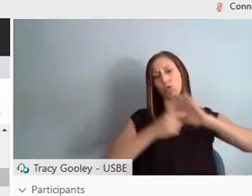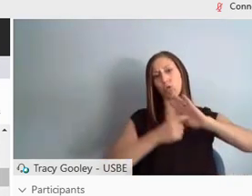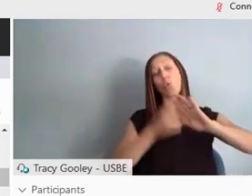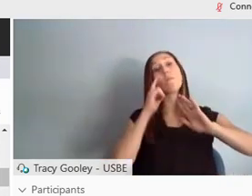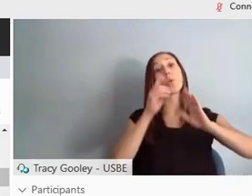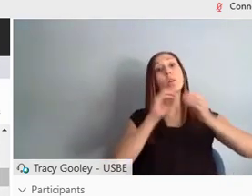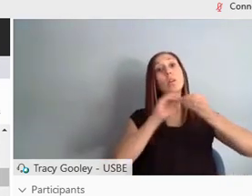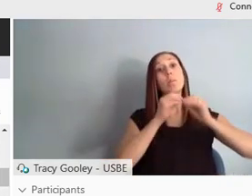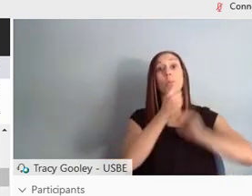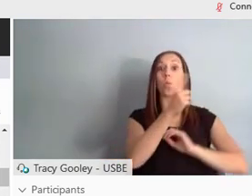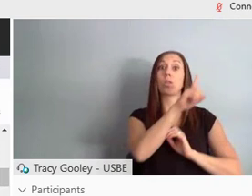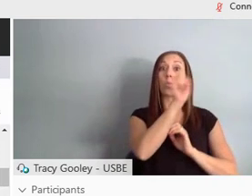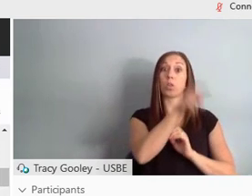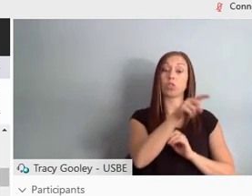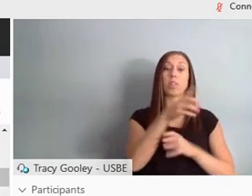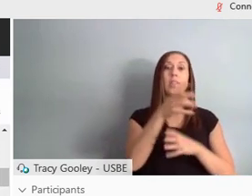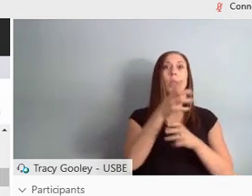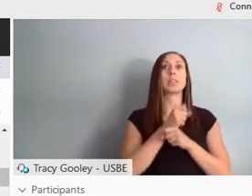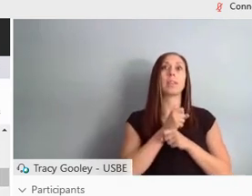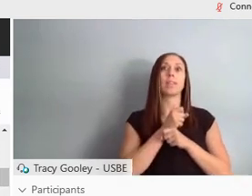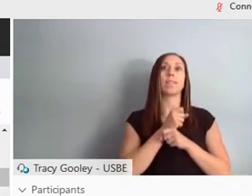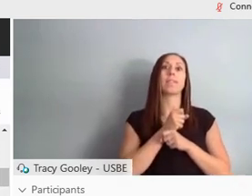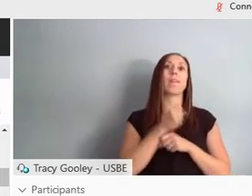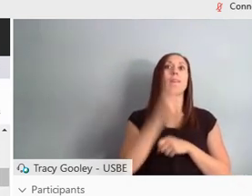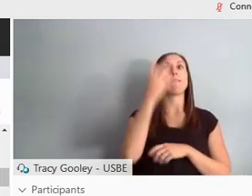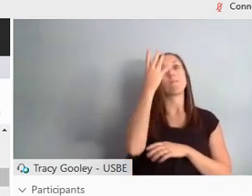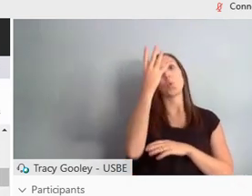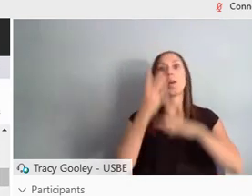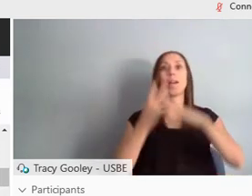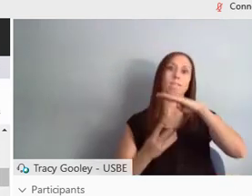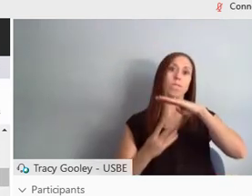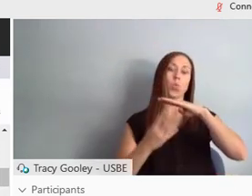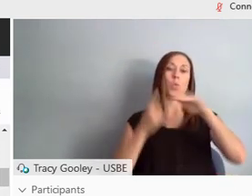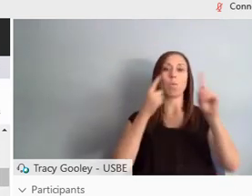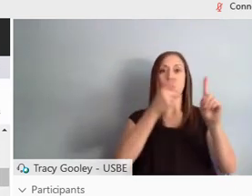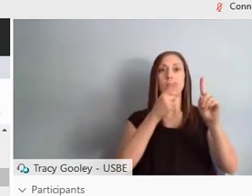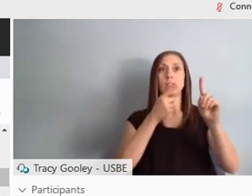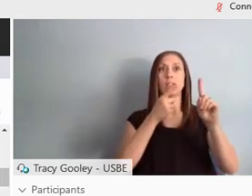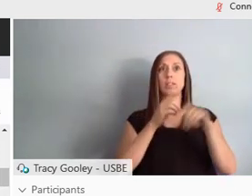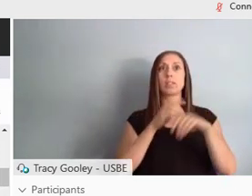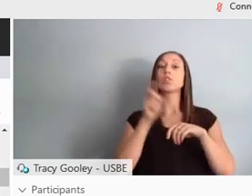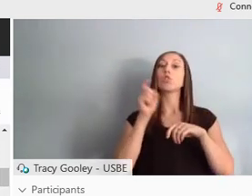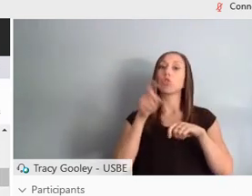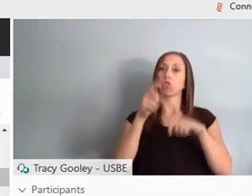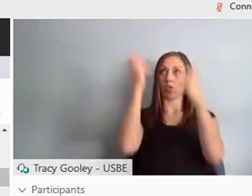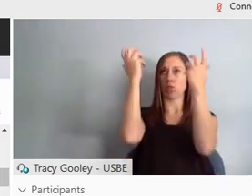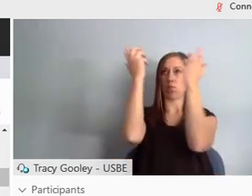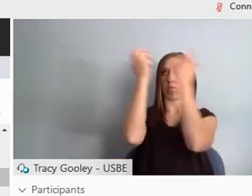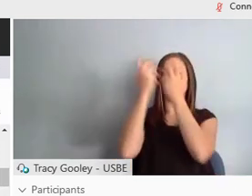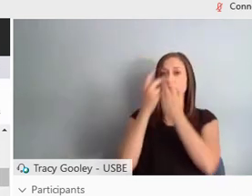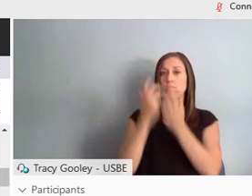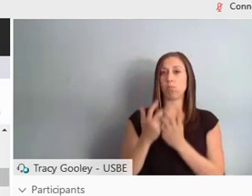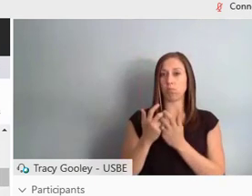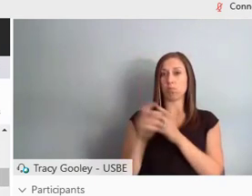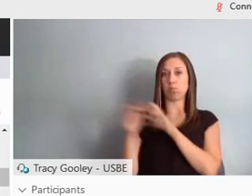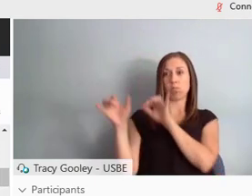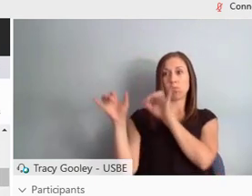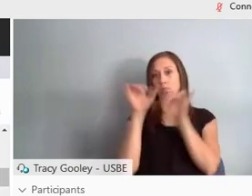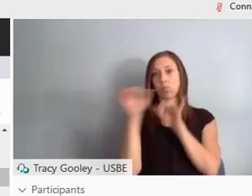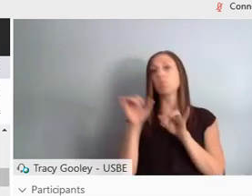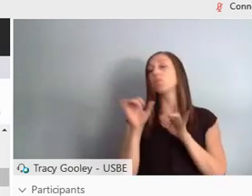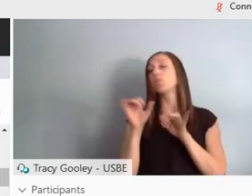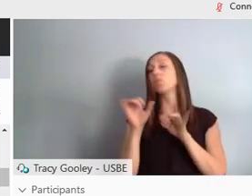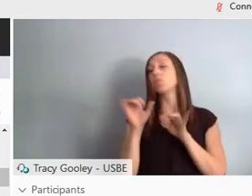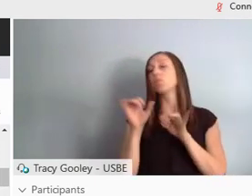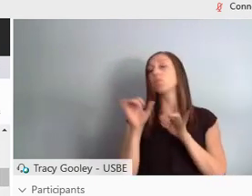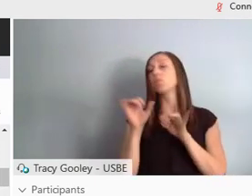for question number 1, they received 4 out of 4 points. And this should correlate with the